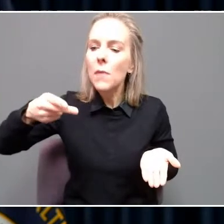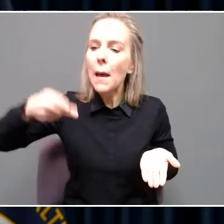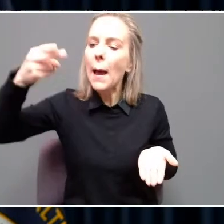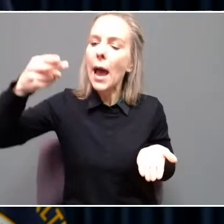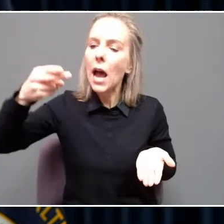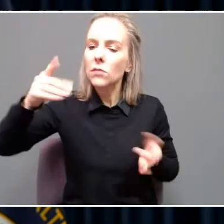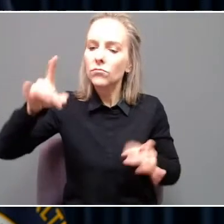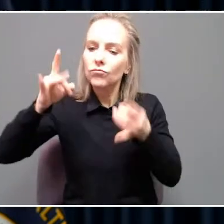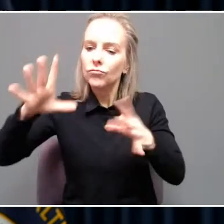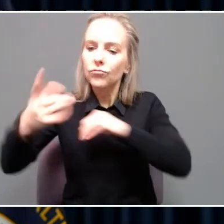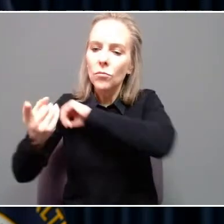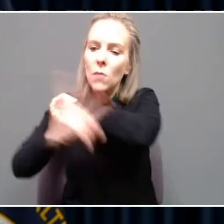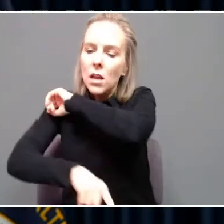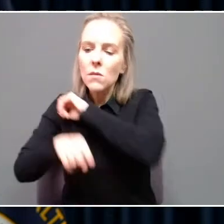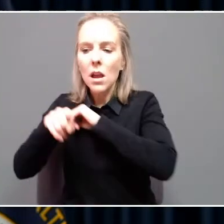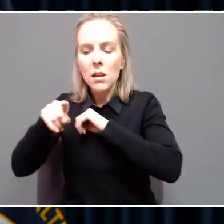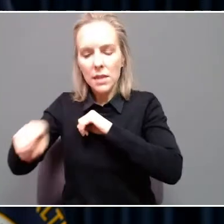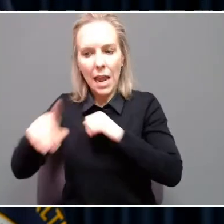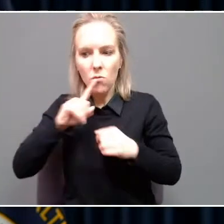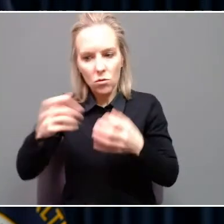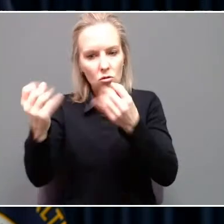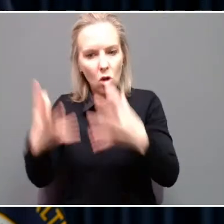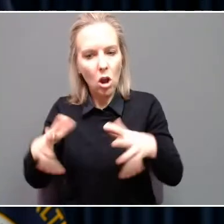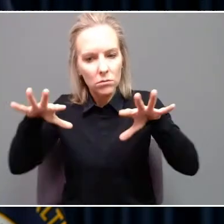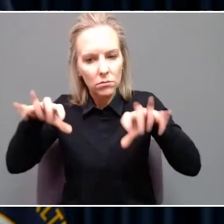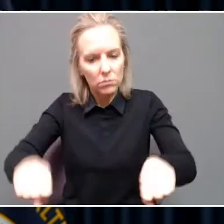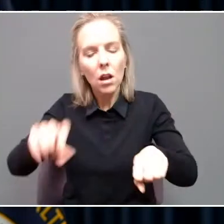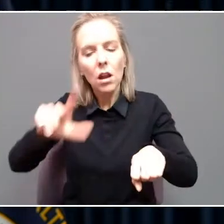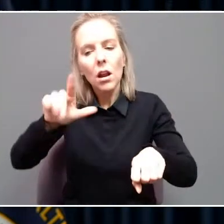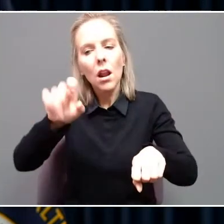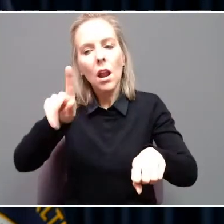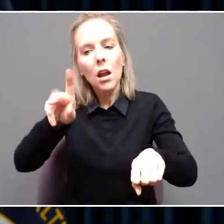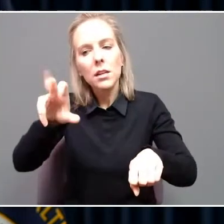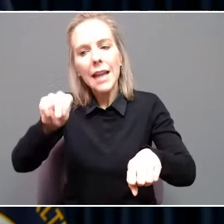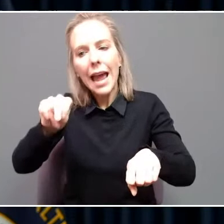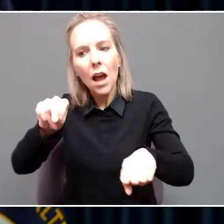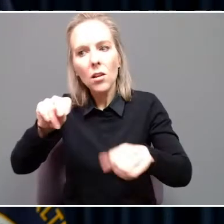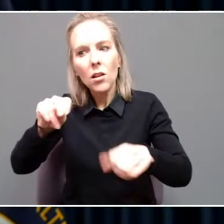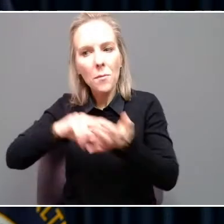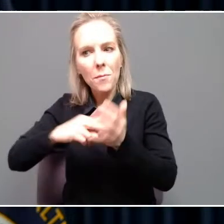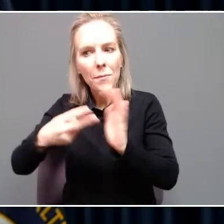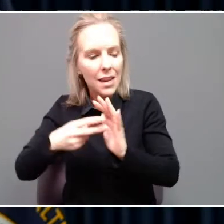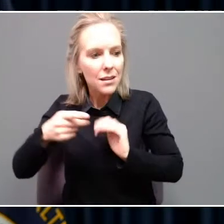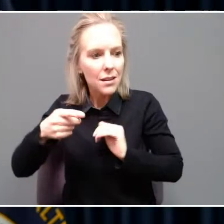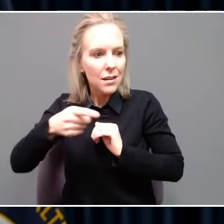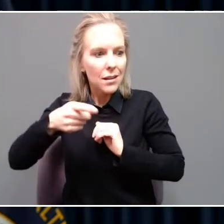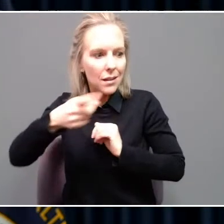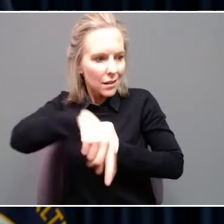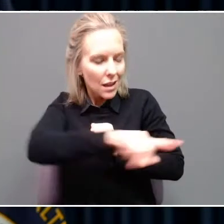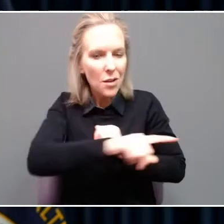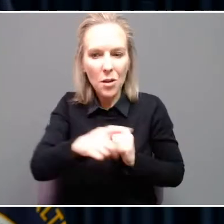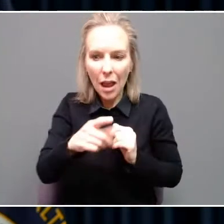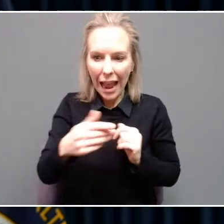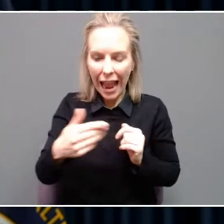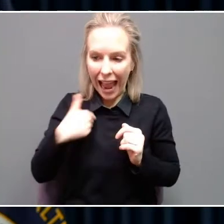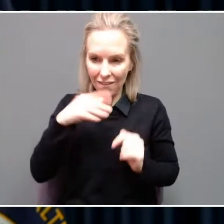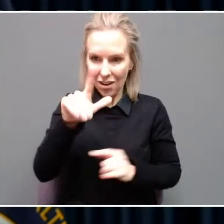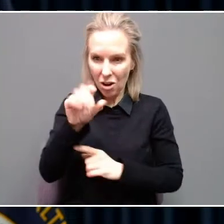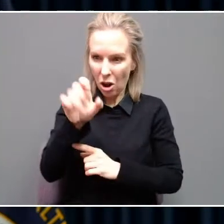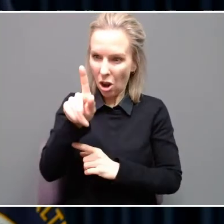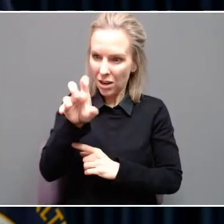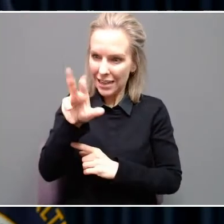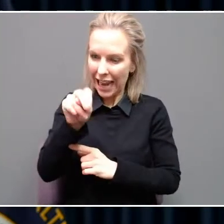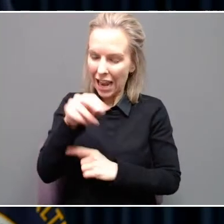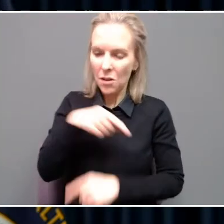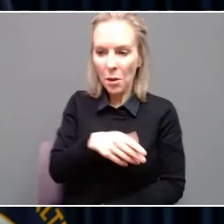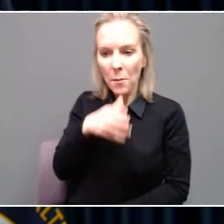lockdown. That was the only way to provide for the safety of everybody in there. But if a parent's waiting and there's a lockdown, they might miss